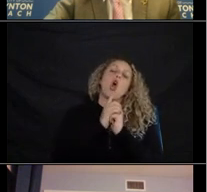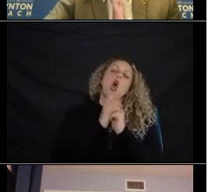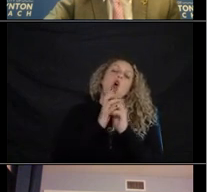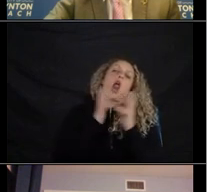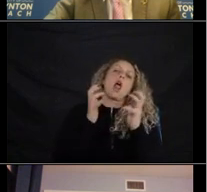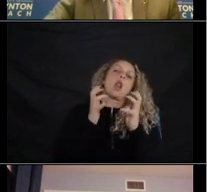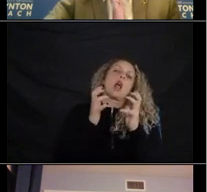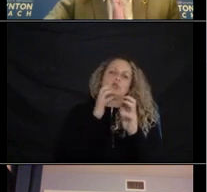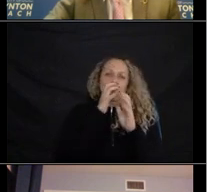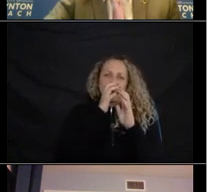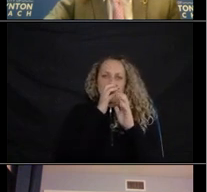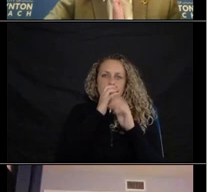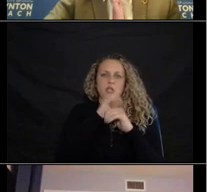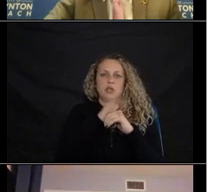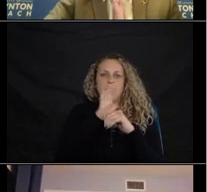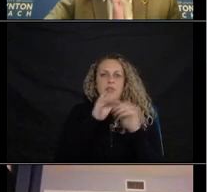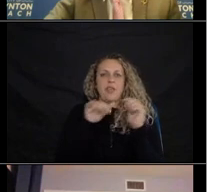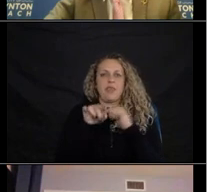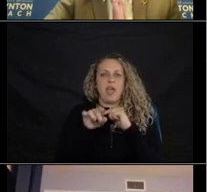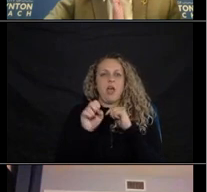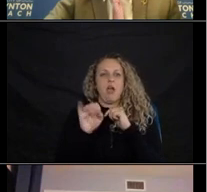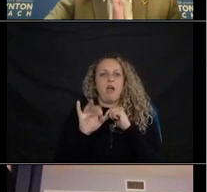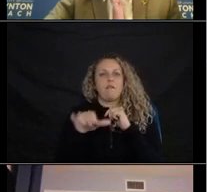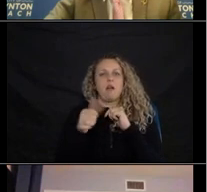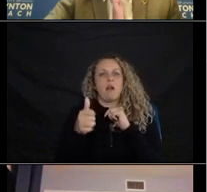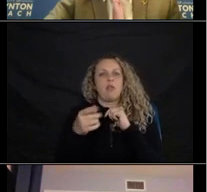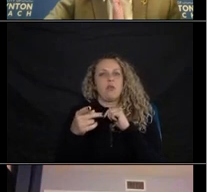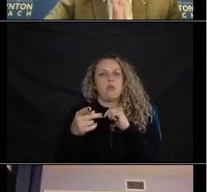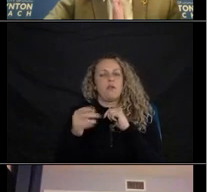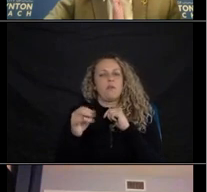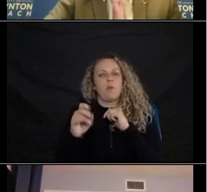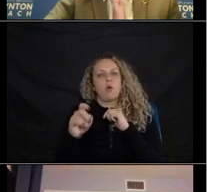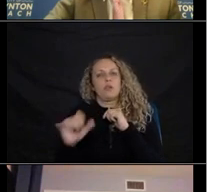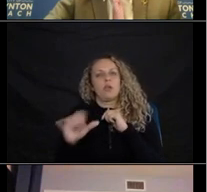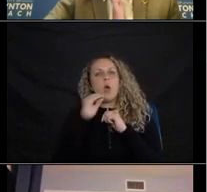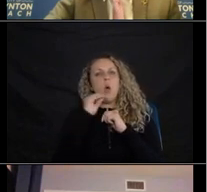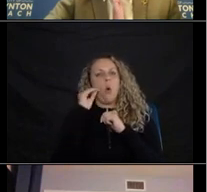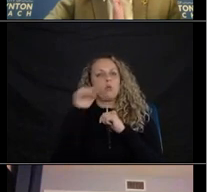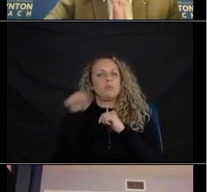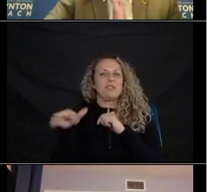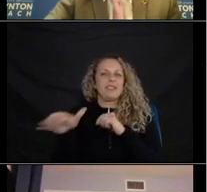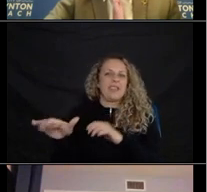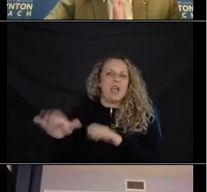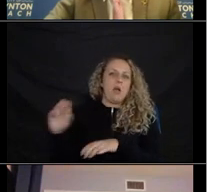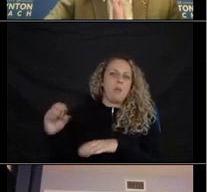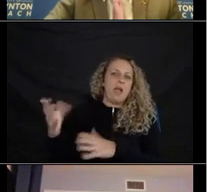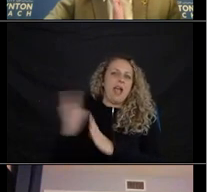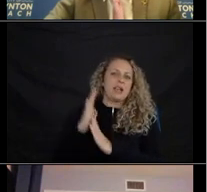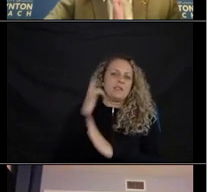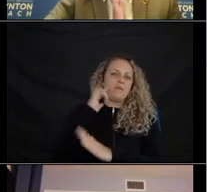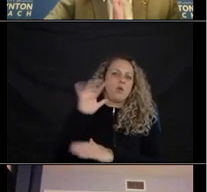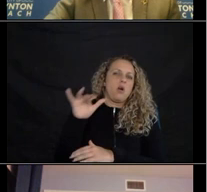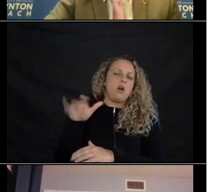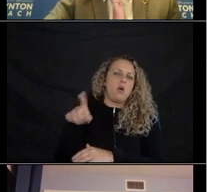less stringent than that of Pulte Homes, where Pulte Homes is asking for